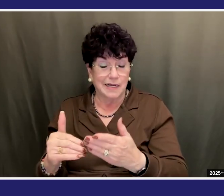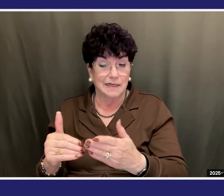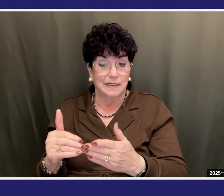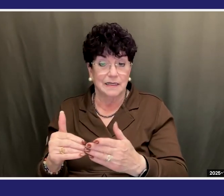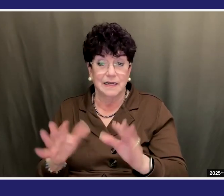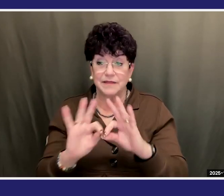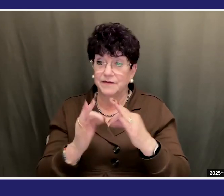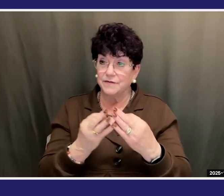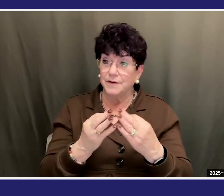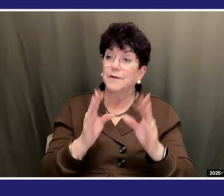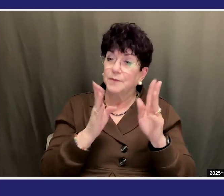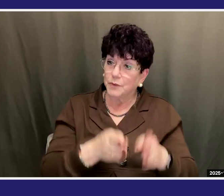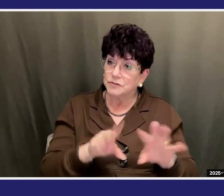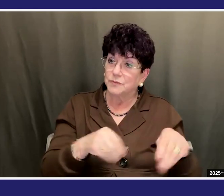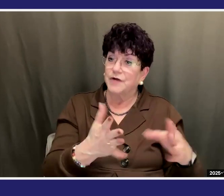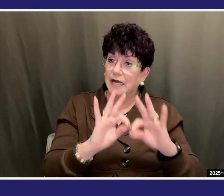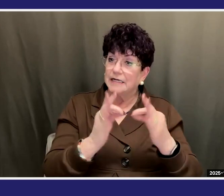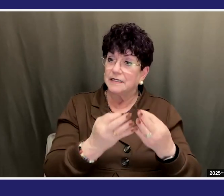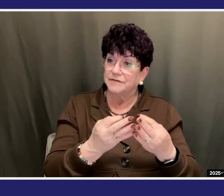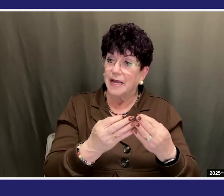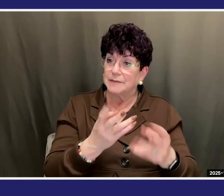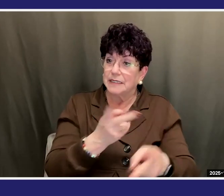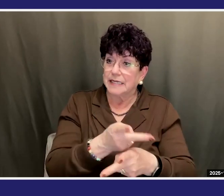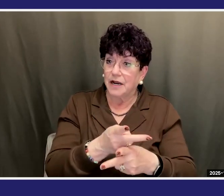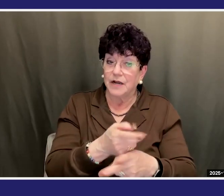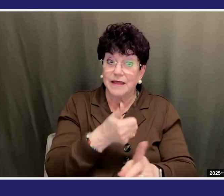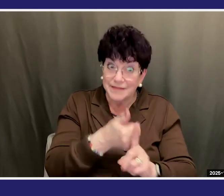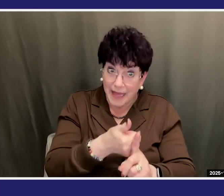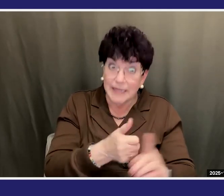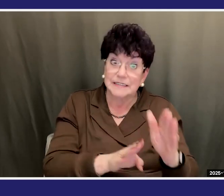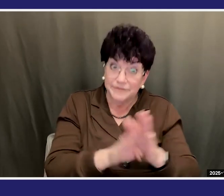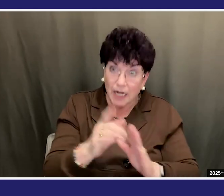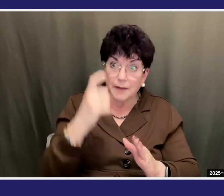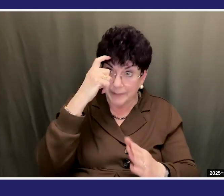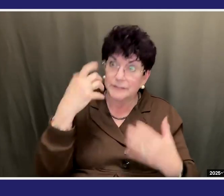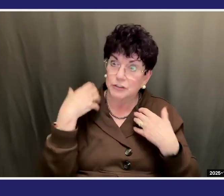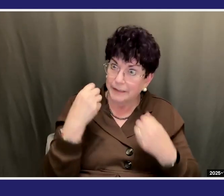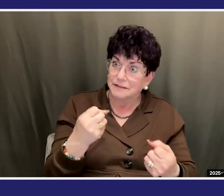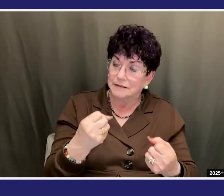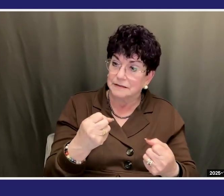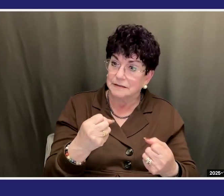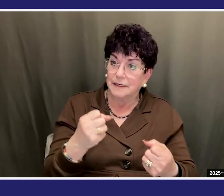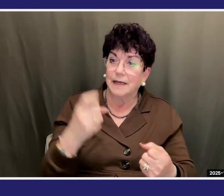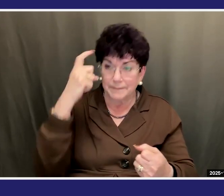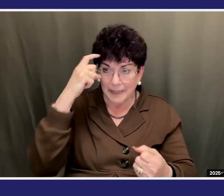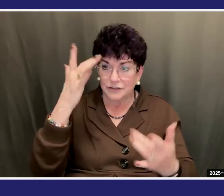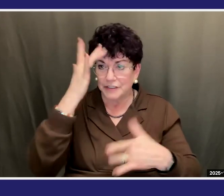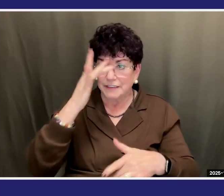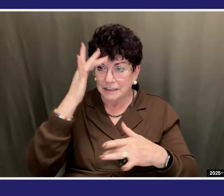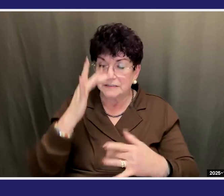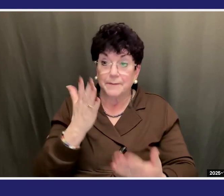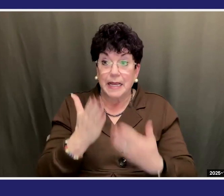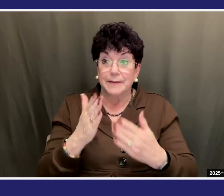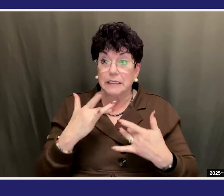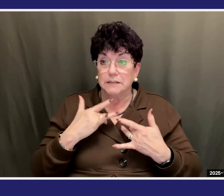that the family caregivers themselves develop mental illness, particular depression, and even